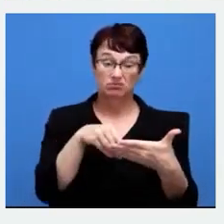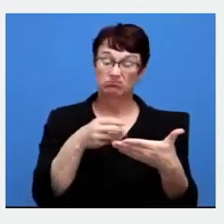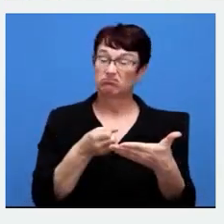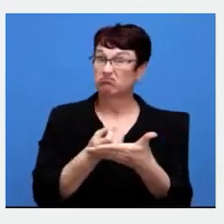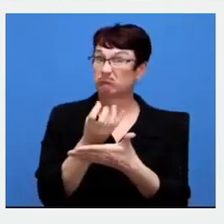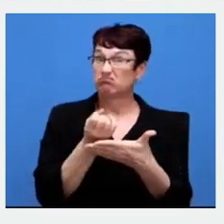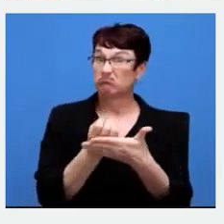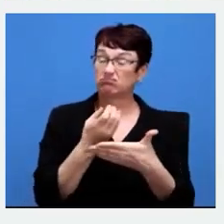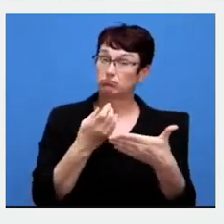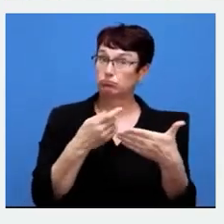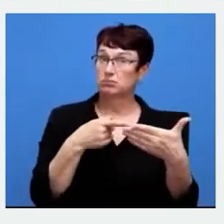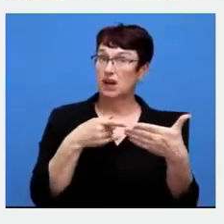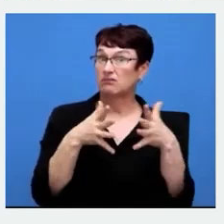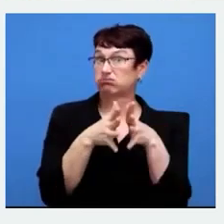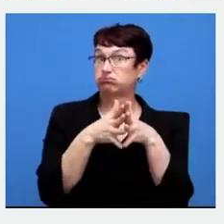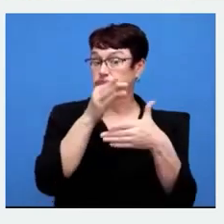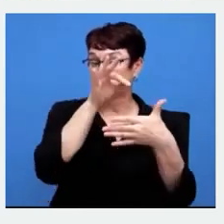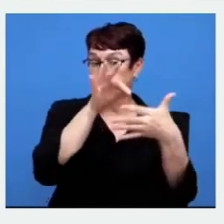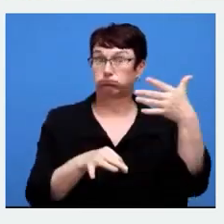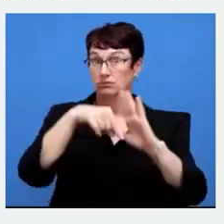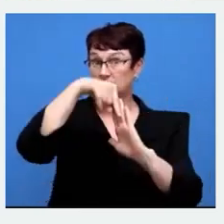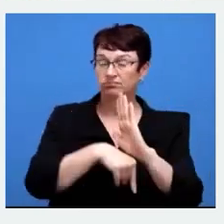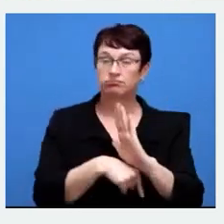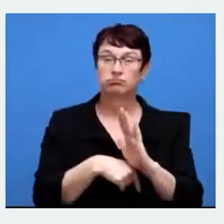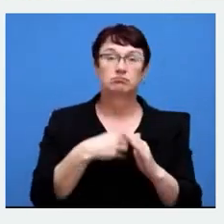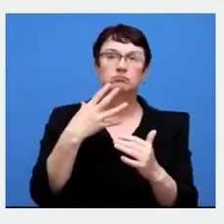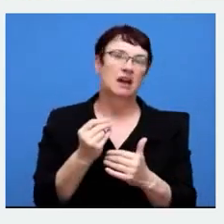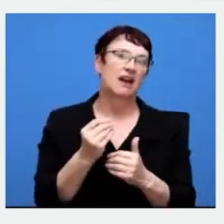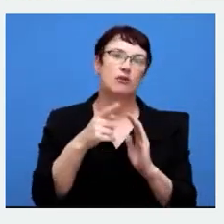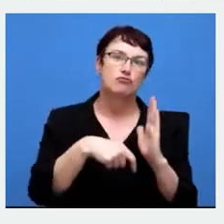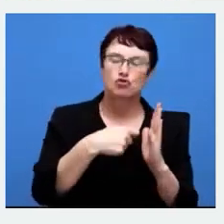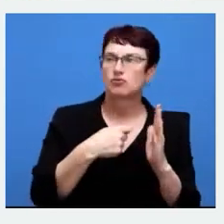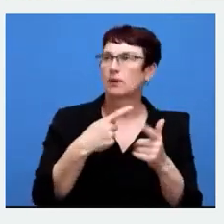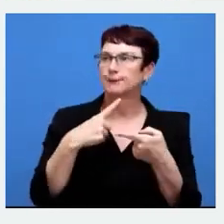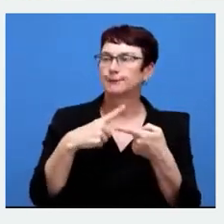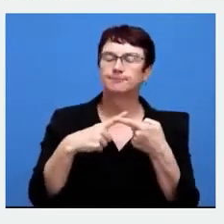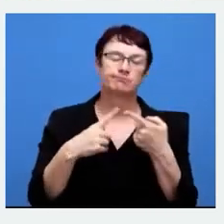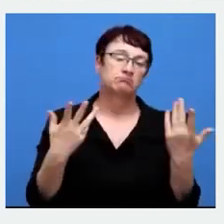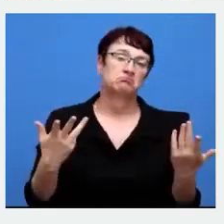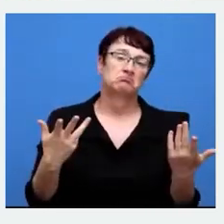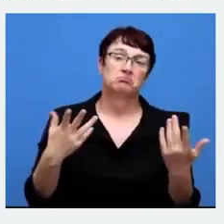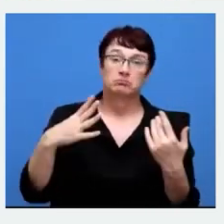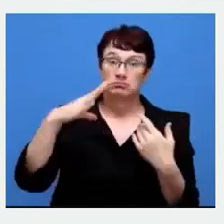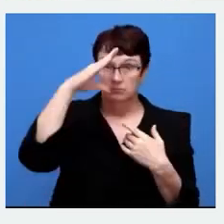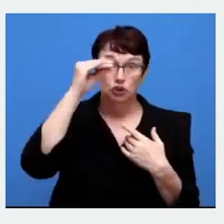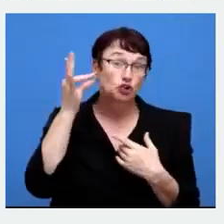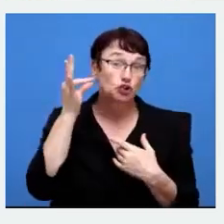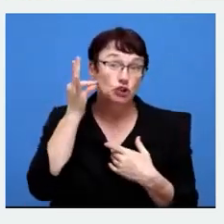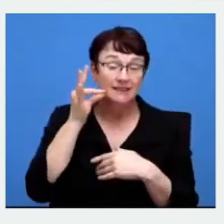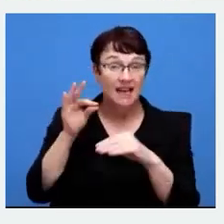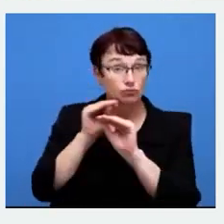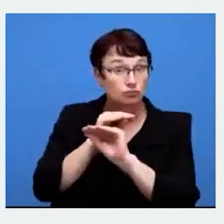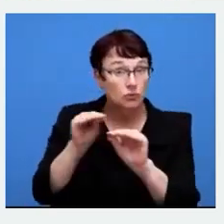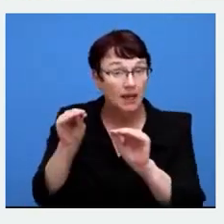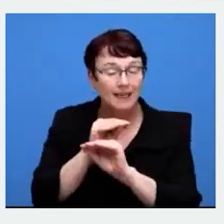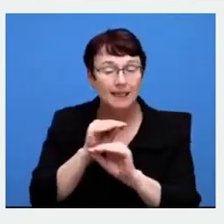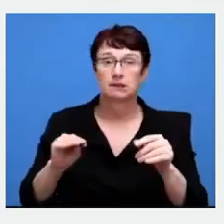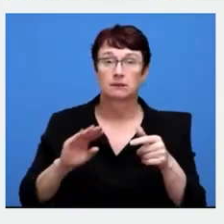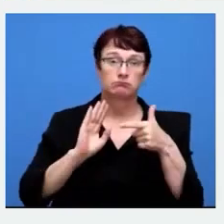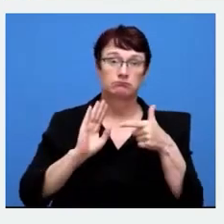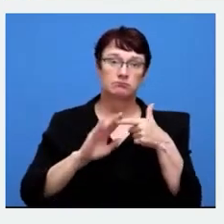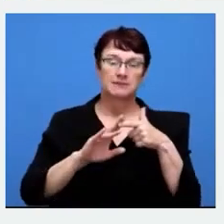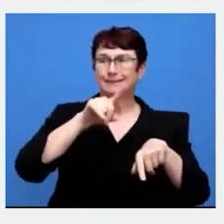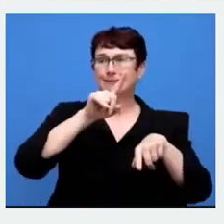projects have gender training, sex disaggregated data, and gender indicators, whereas 25% have gender responsive